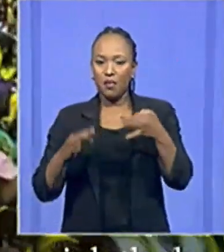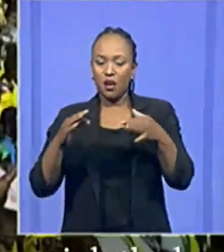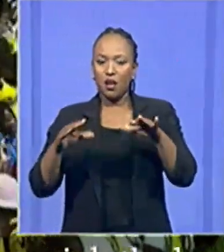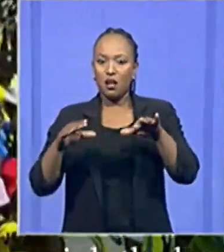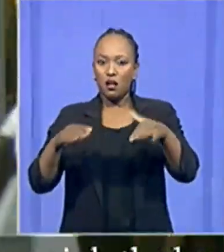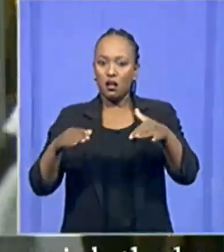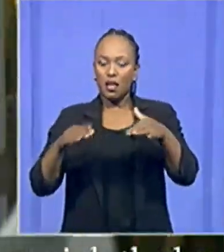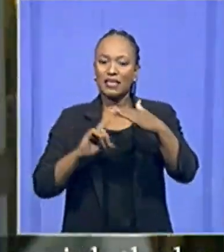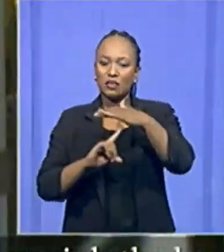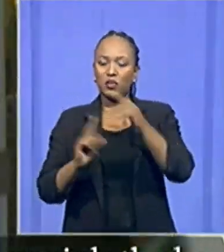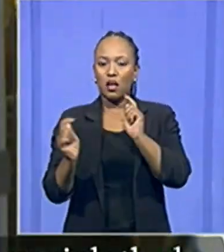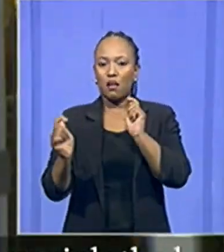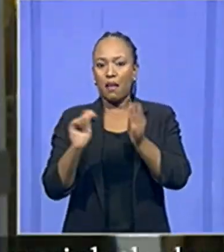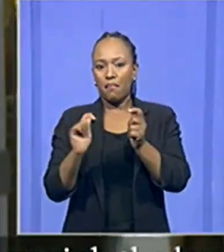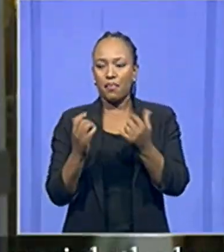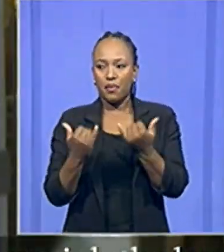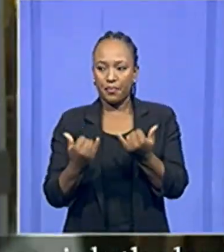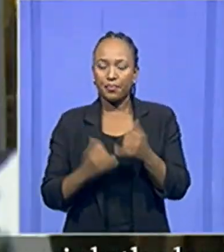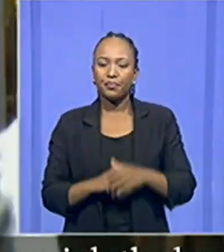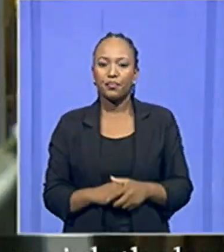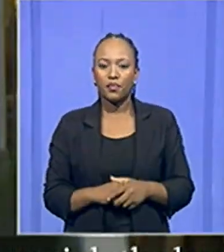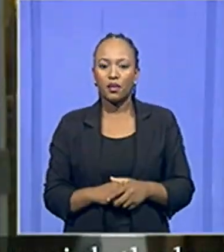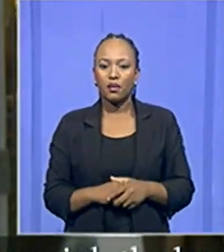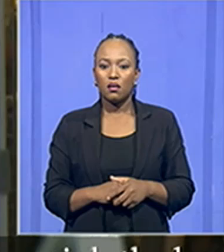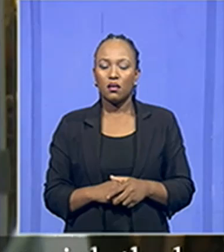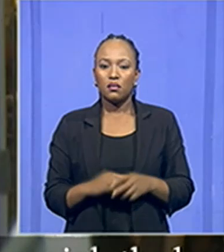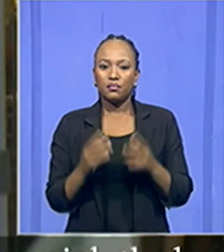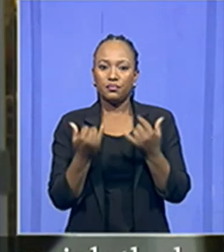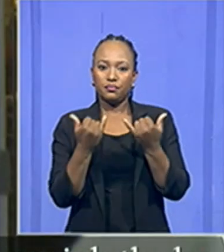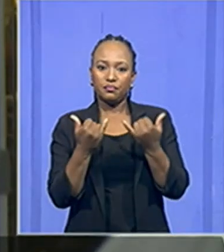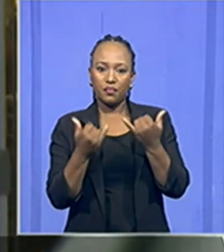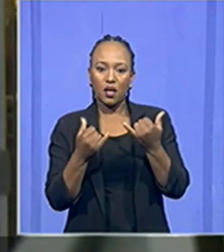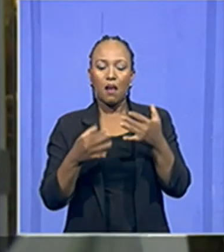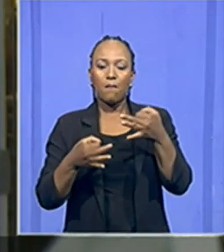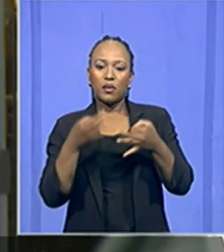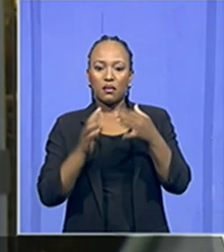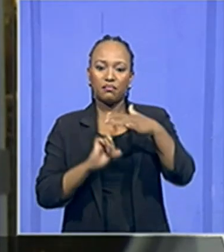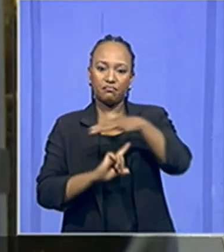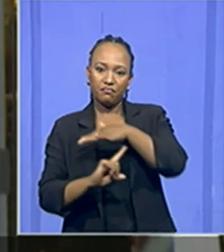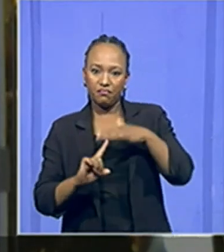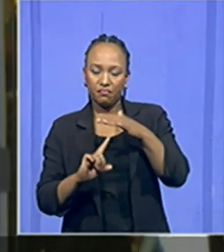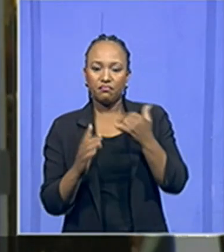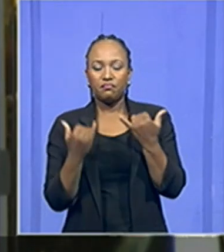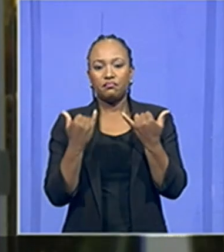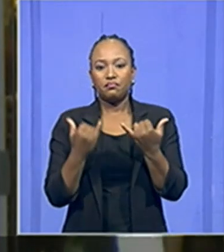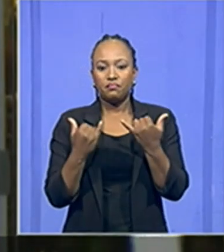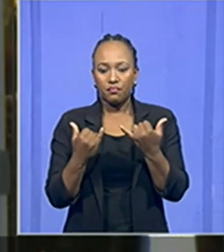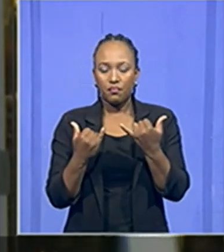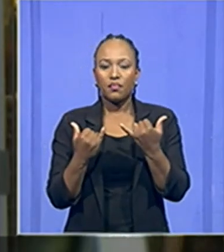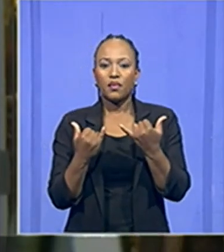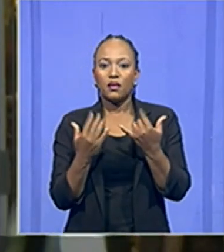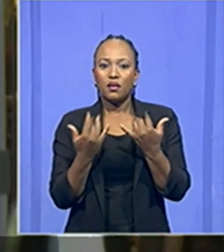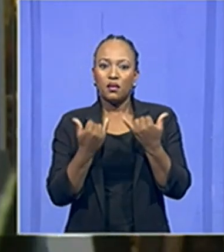fetogile. There is a new political environment also in our country following the